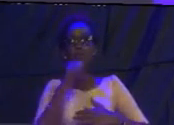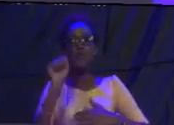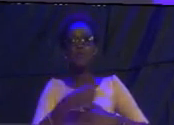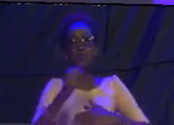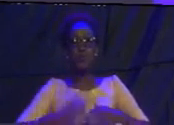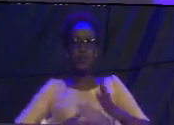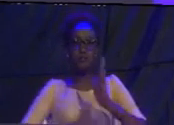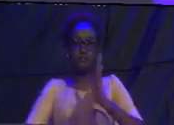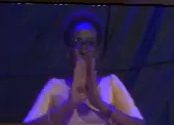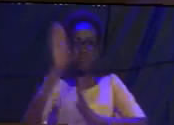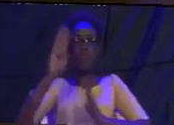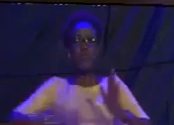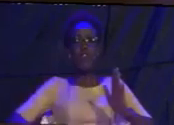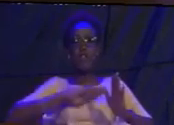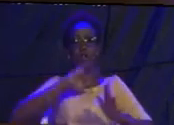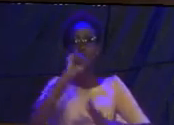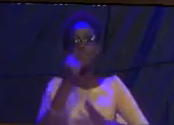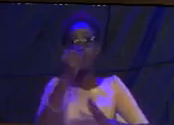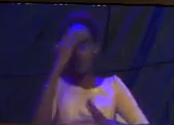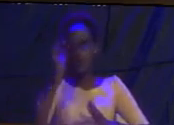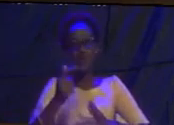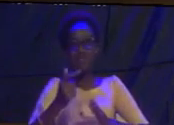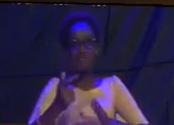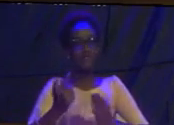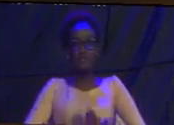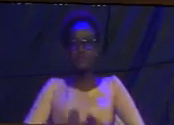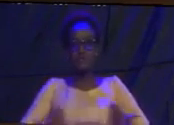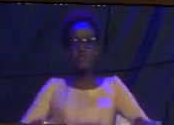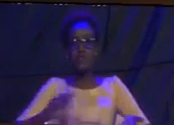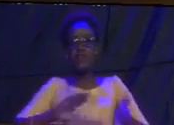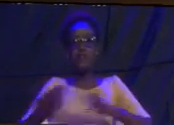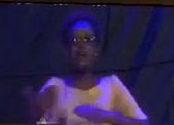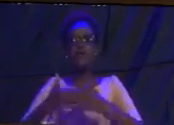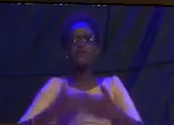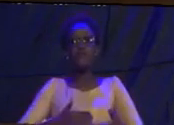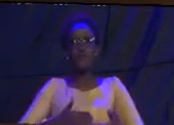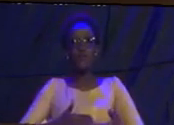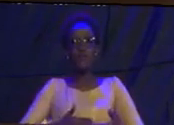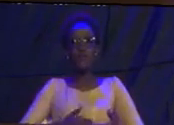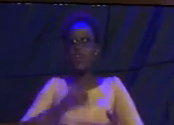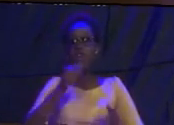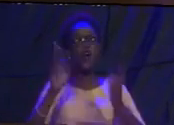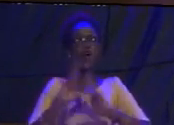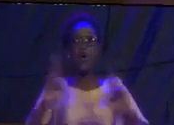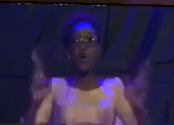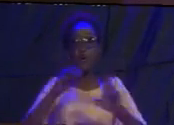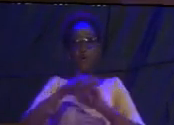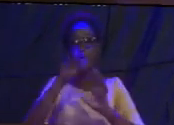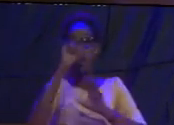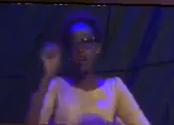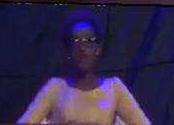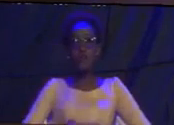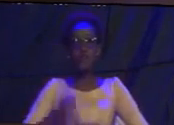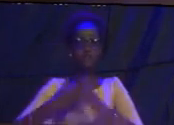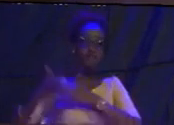More than 4 million children were believed to never grow beyond the age of 5. There was no hope for them